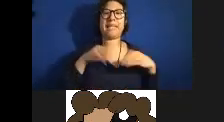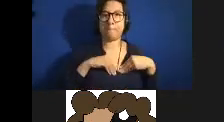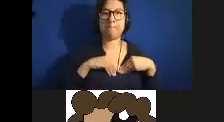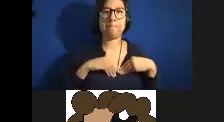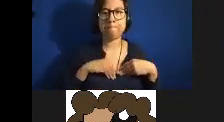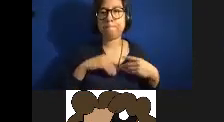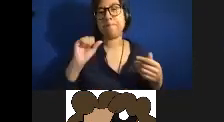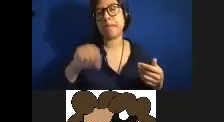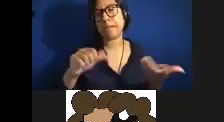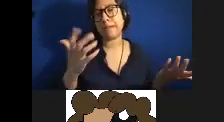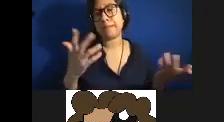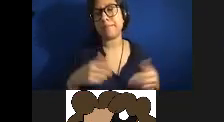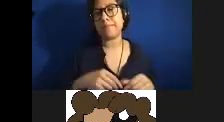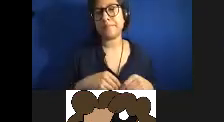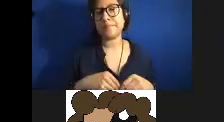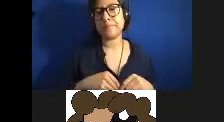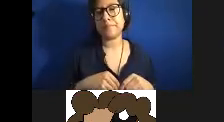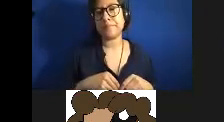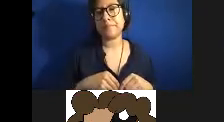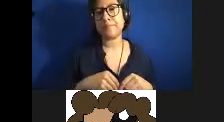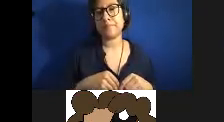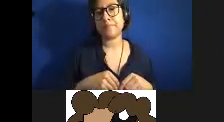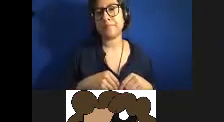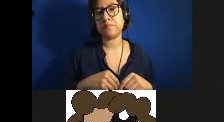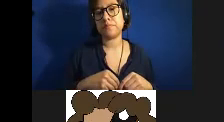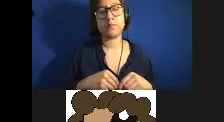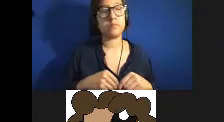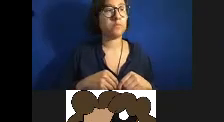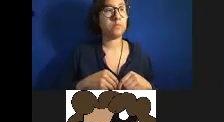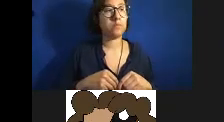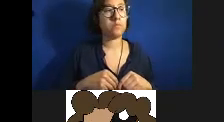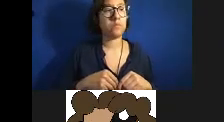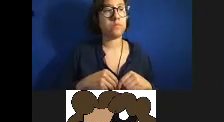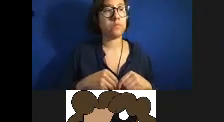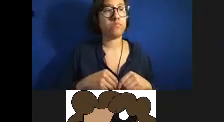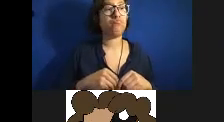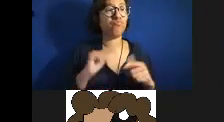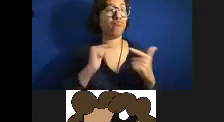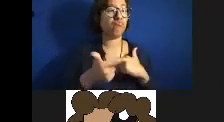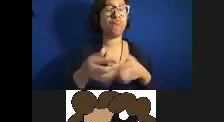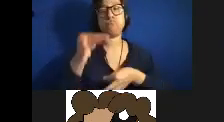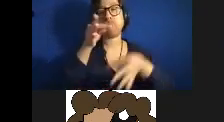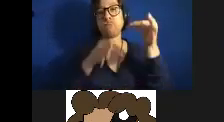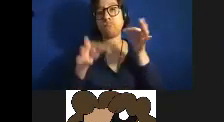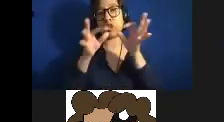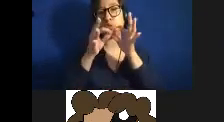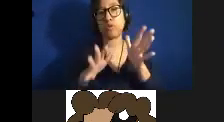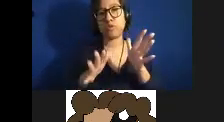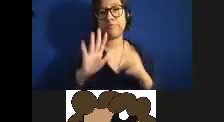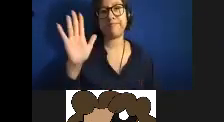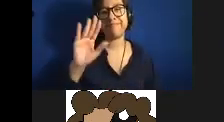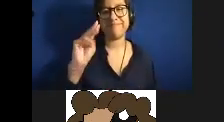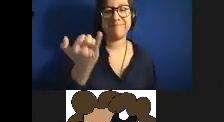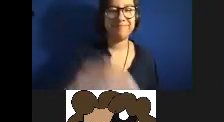So yeah, I think especially, right, like, if I want to be committed to the liberation of, you